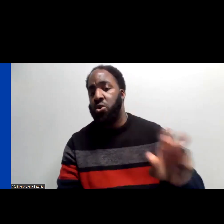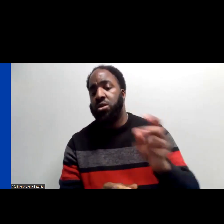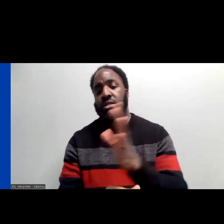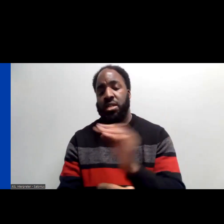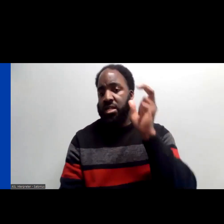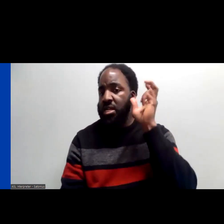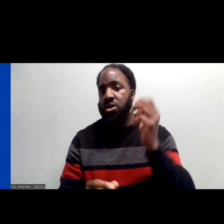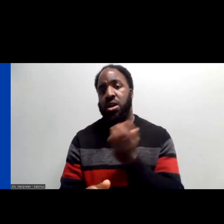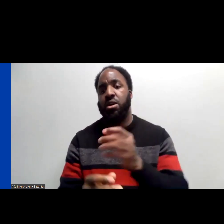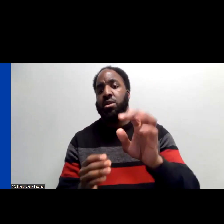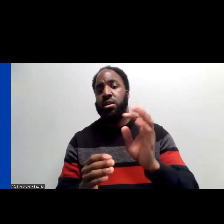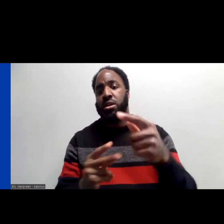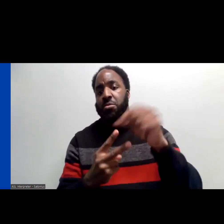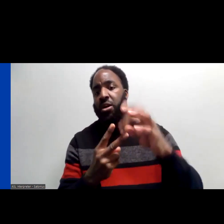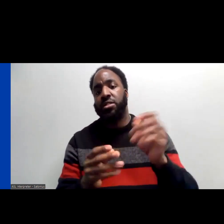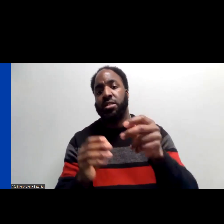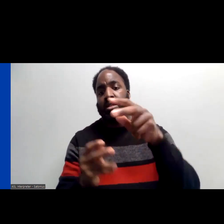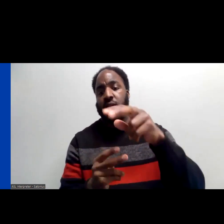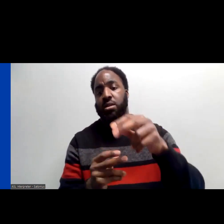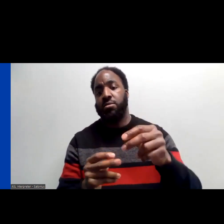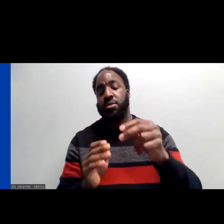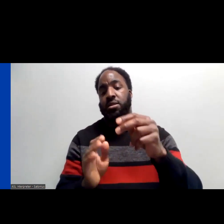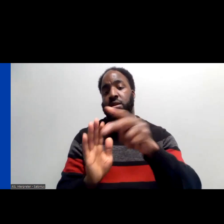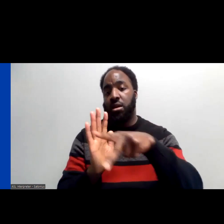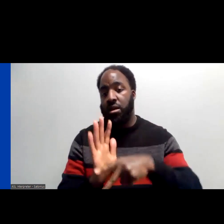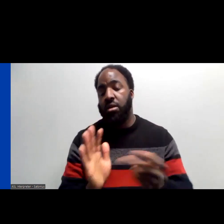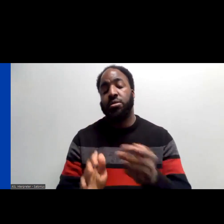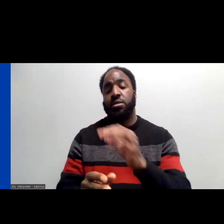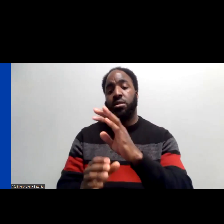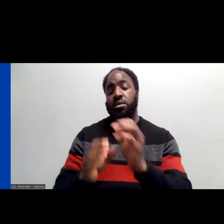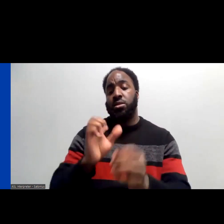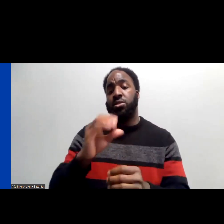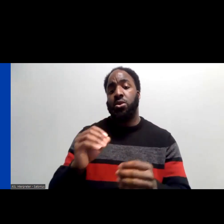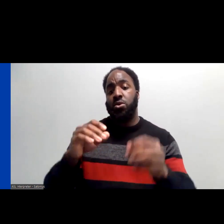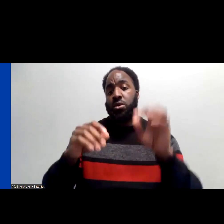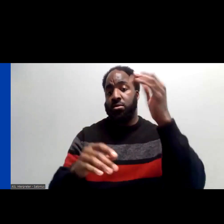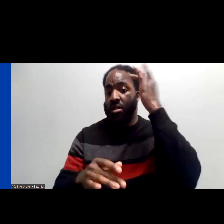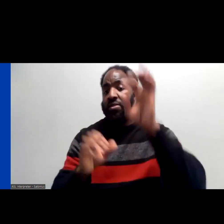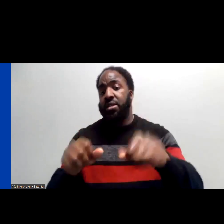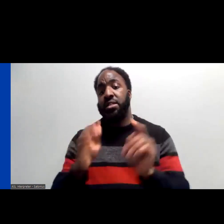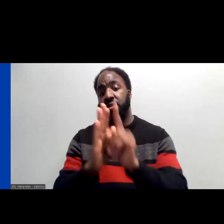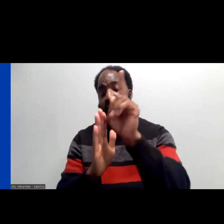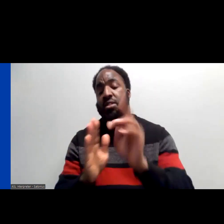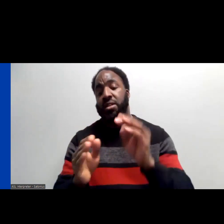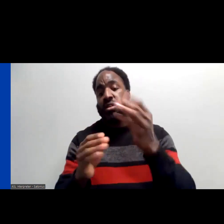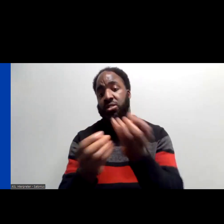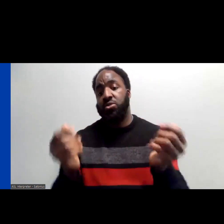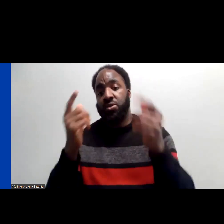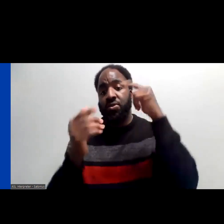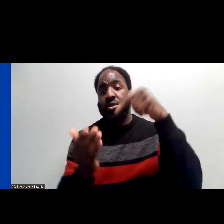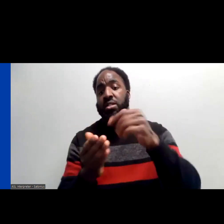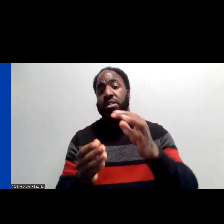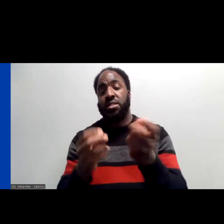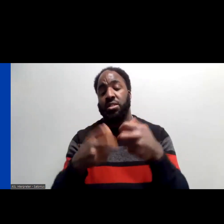that California can lead the way in developing a solution to this critical issue that we're